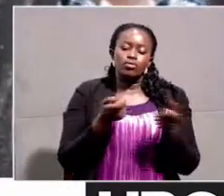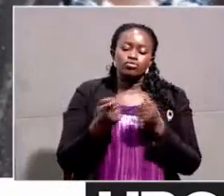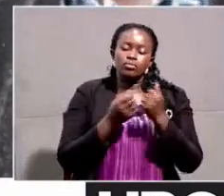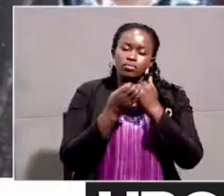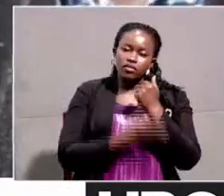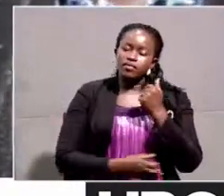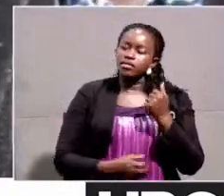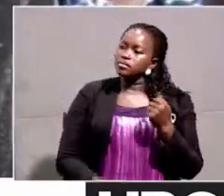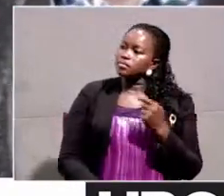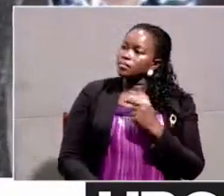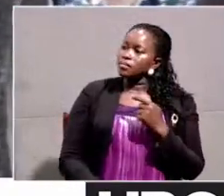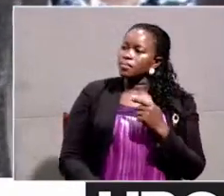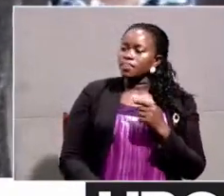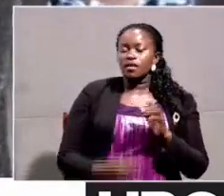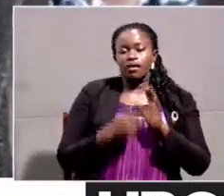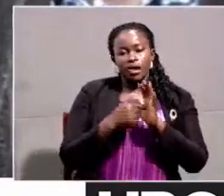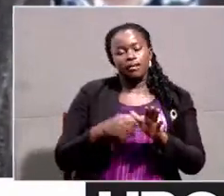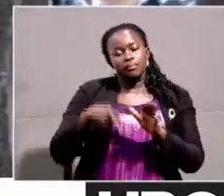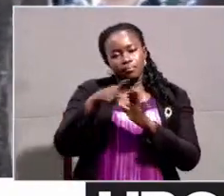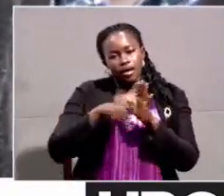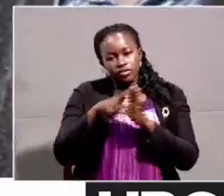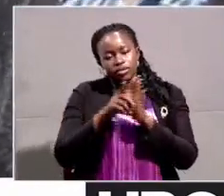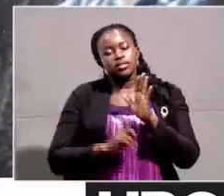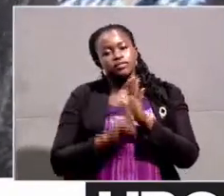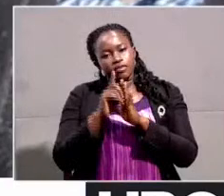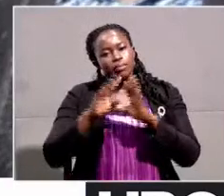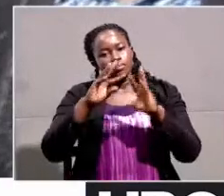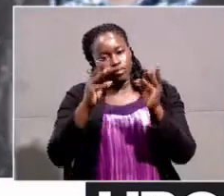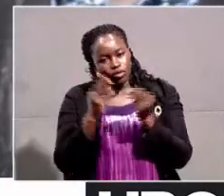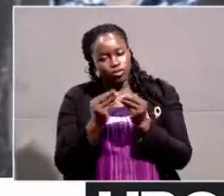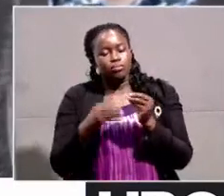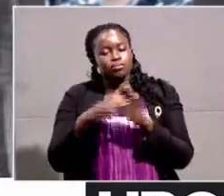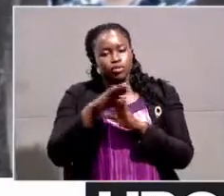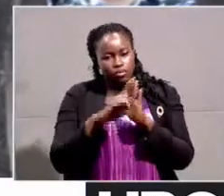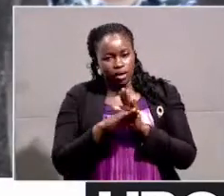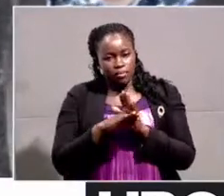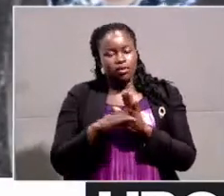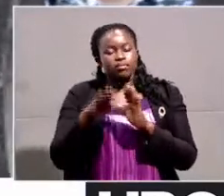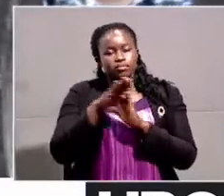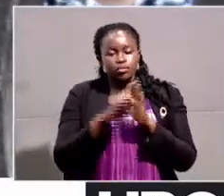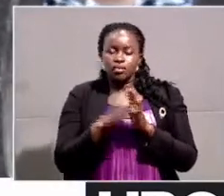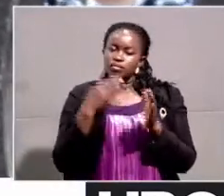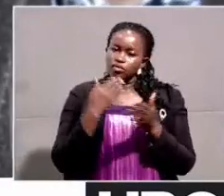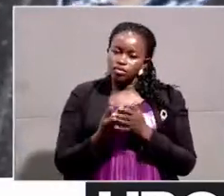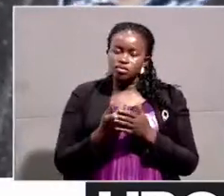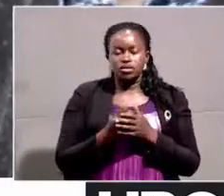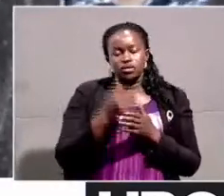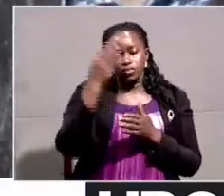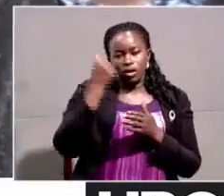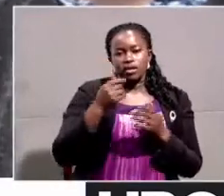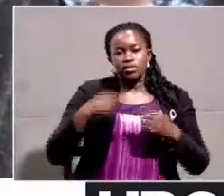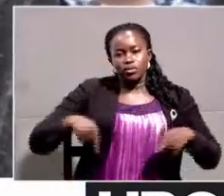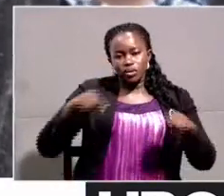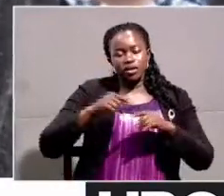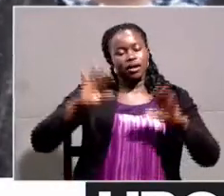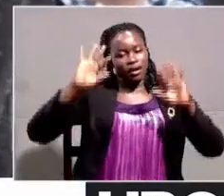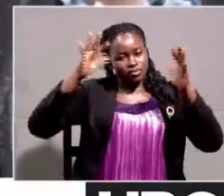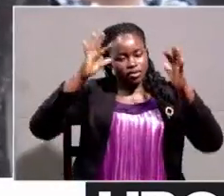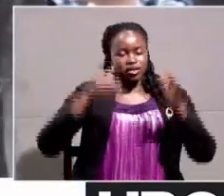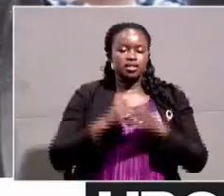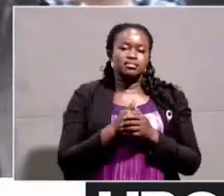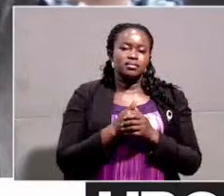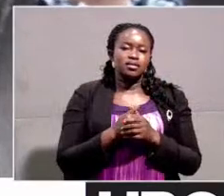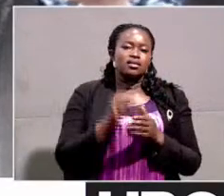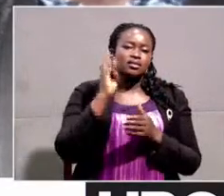the parish model, the parish development model program. This program is very good for the people because we have appreciated that it's going to